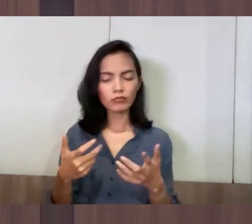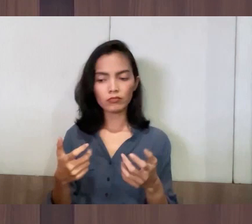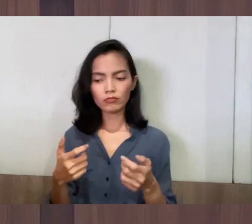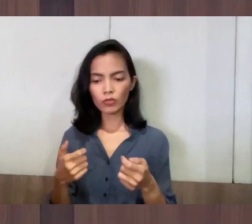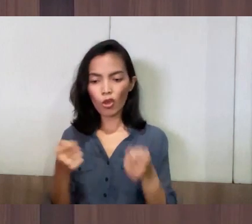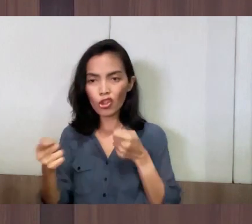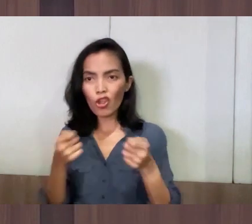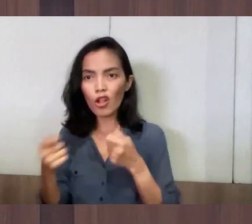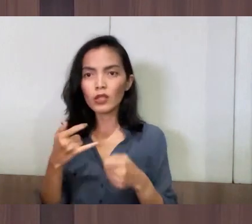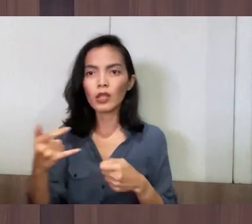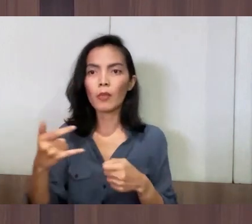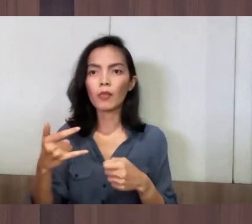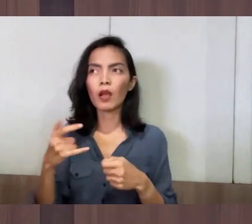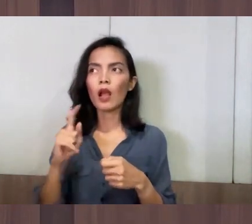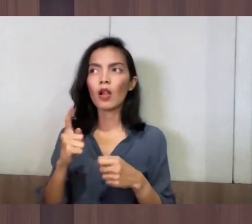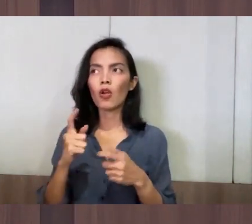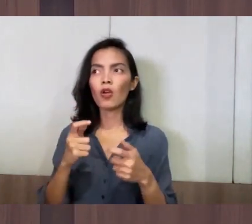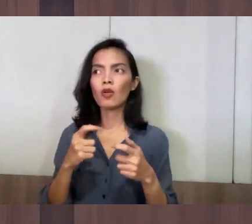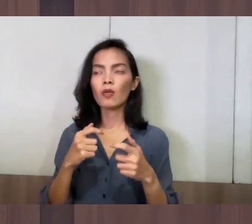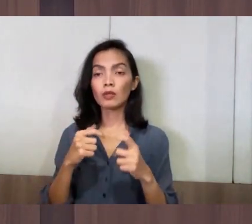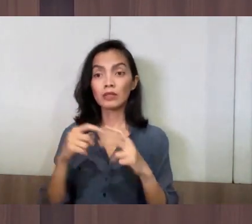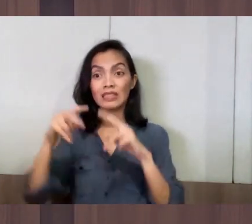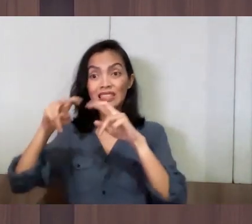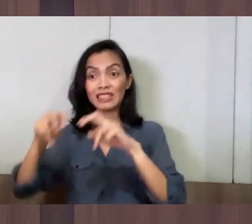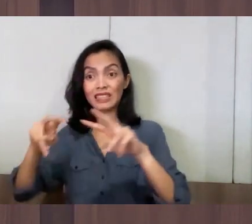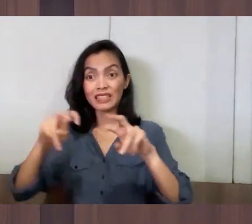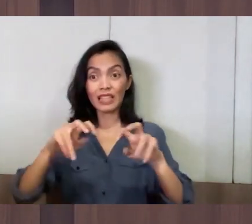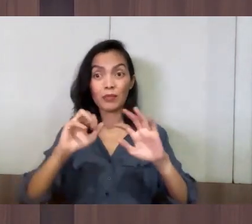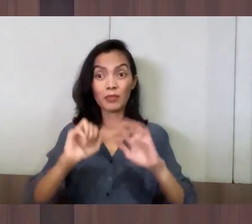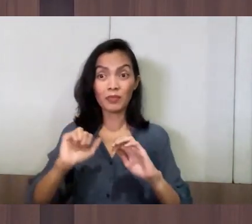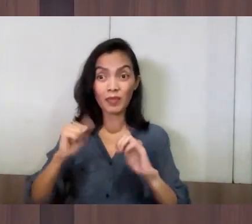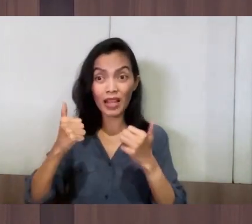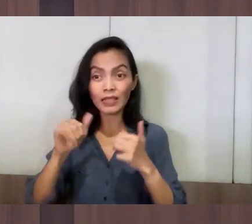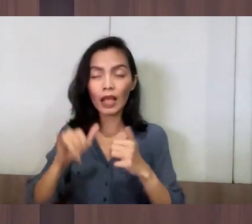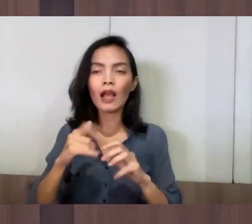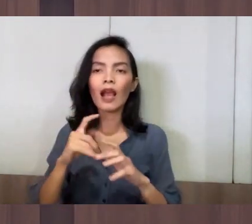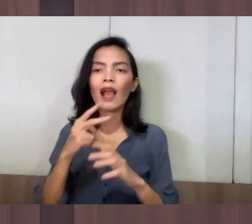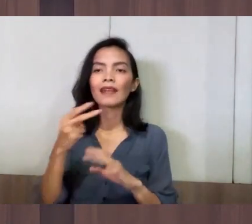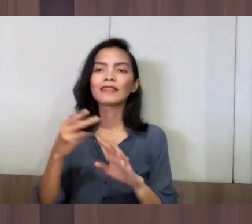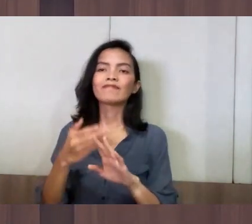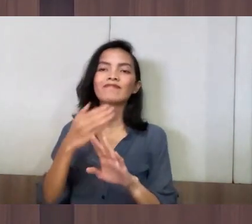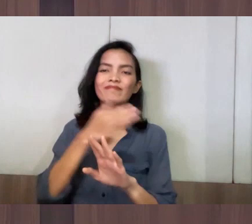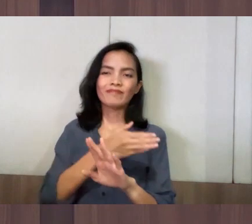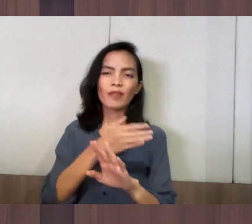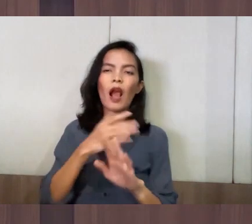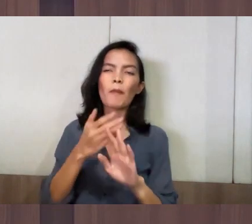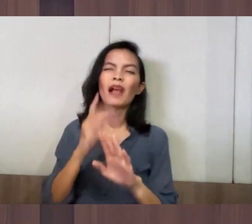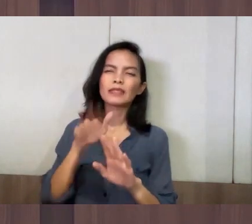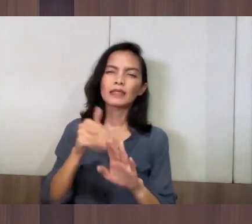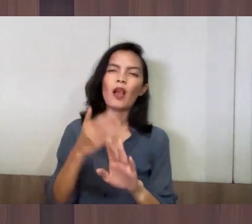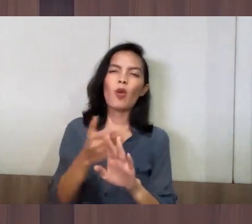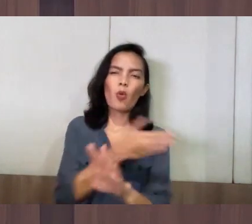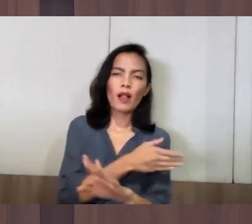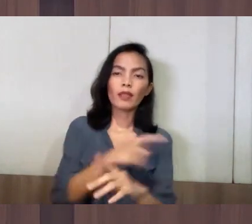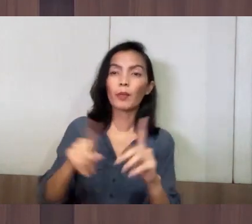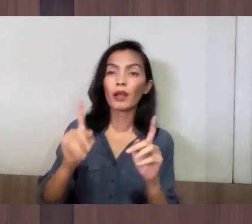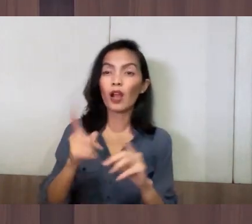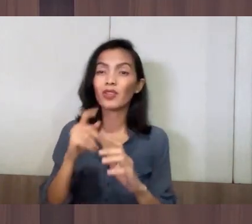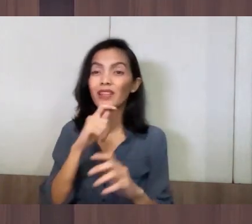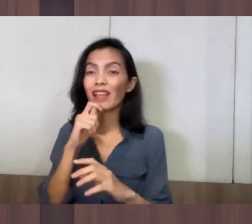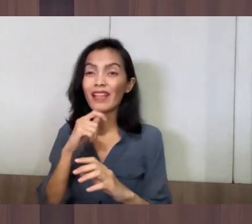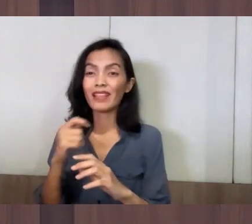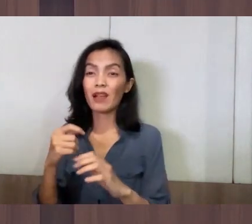anymore. So if being a researcher will work out, then that's a relief. But